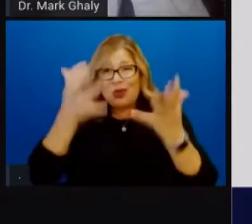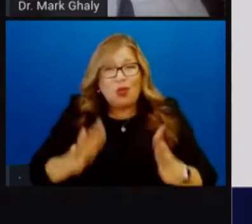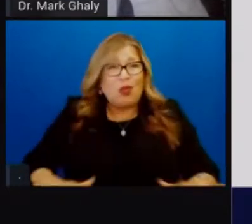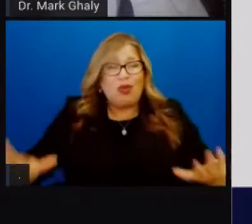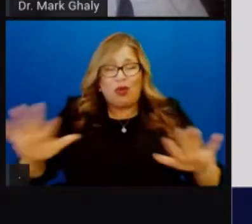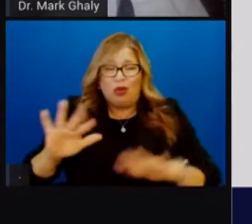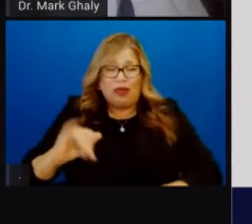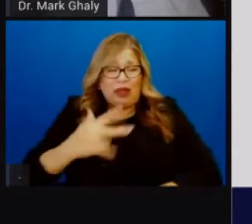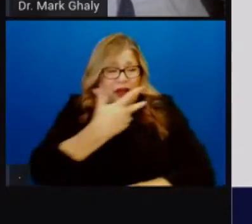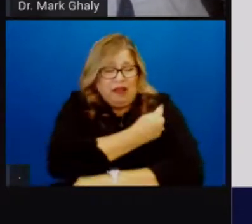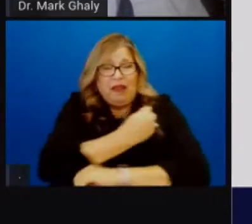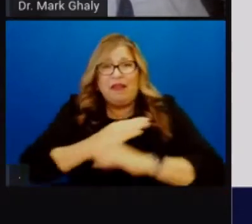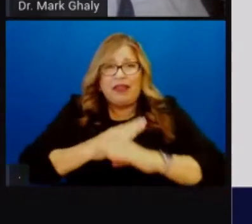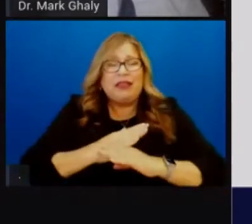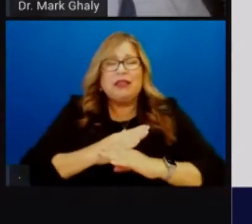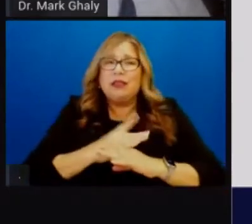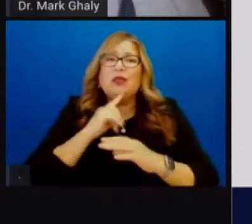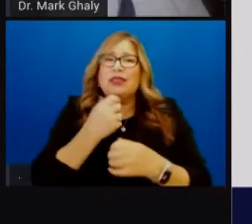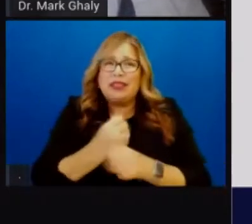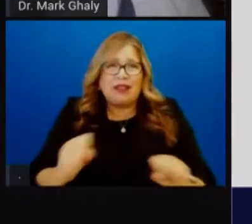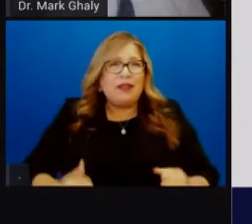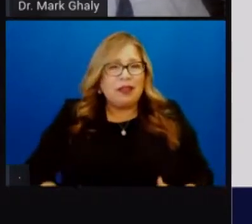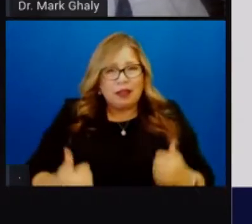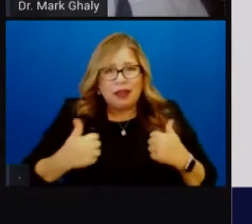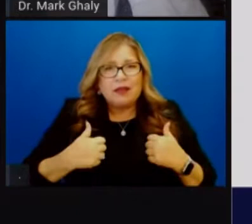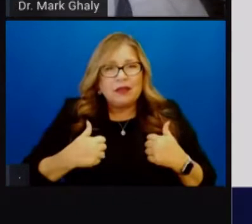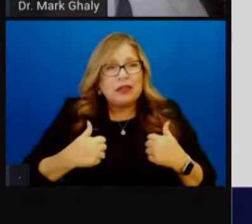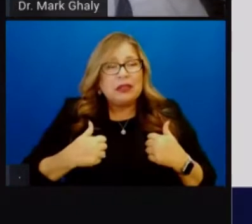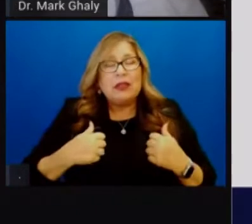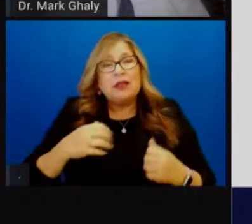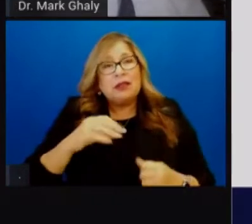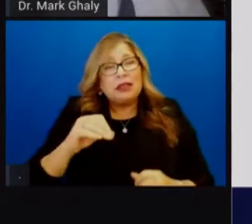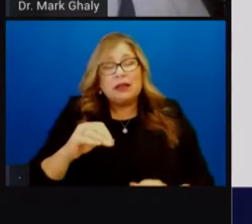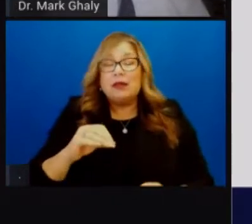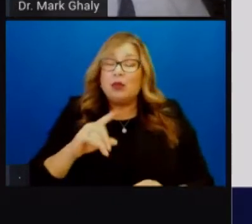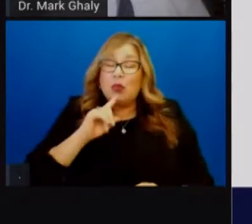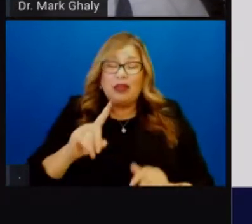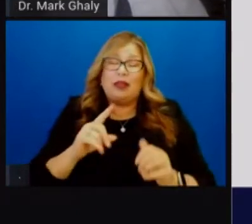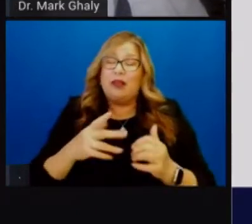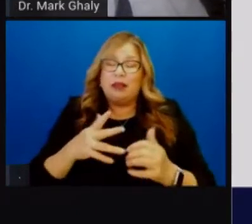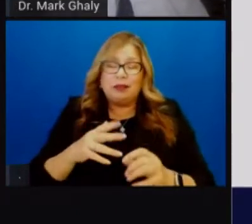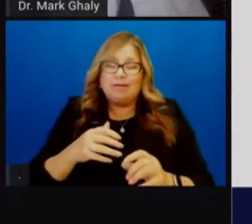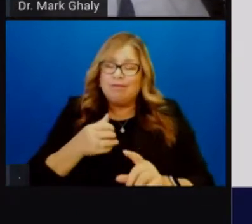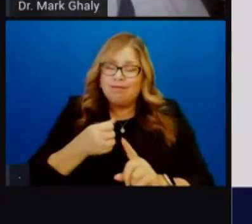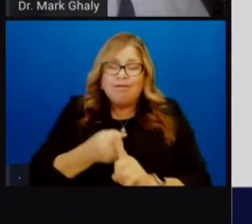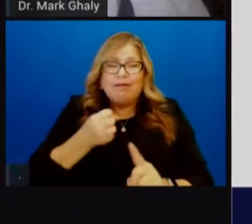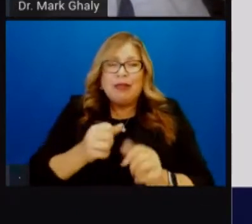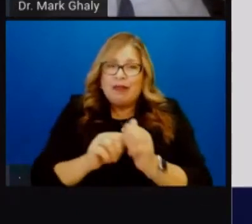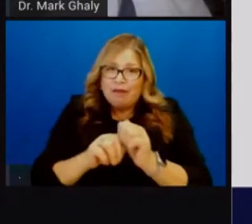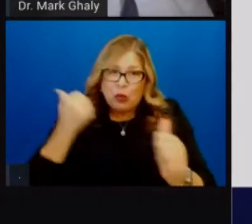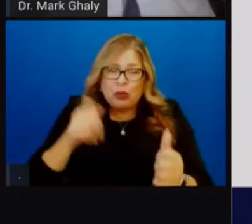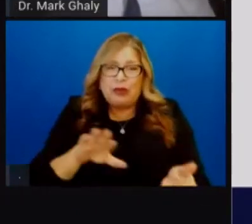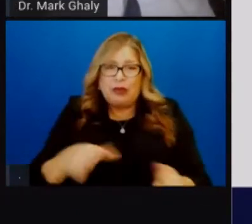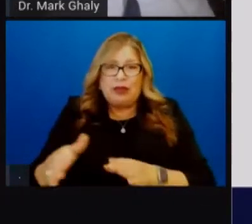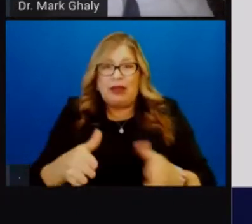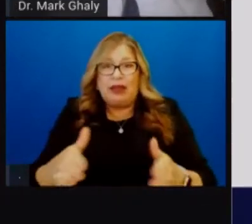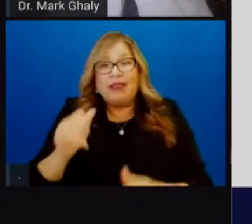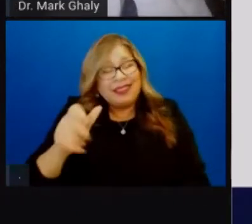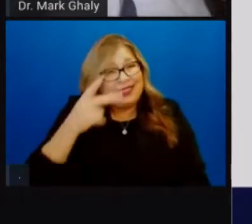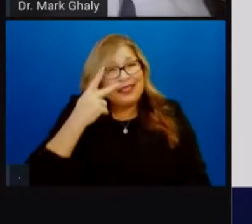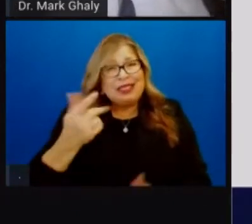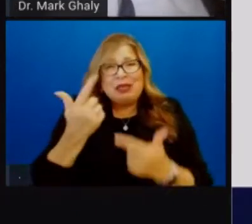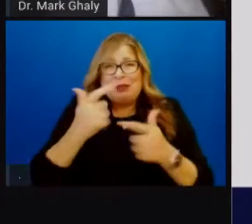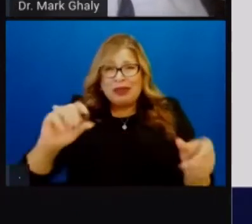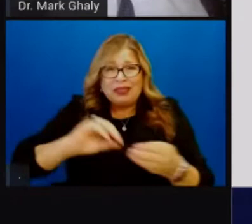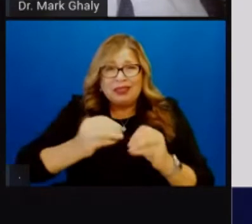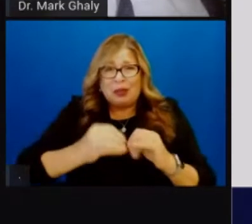impact especially the worst outcome of death. And you can see the striking difference between the